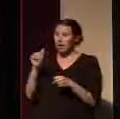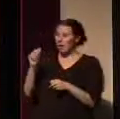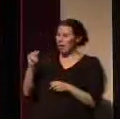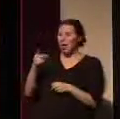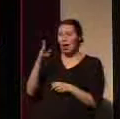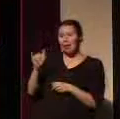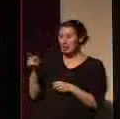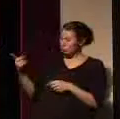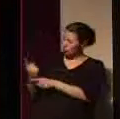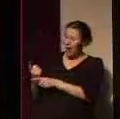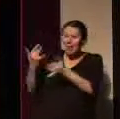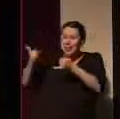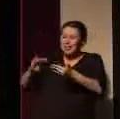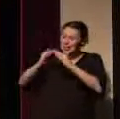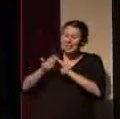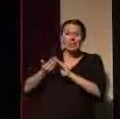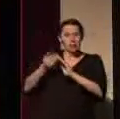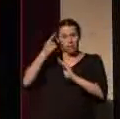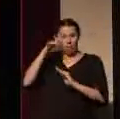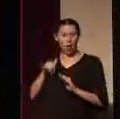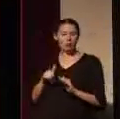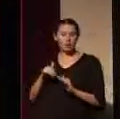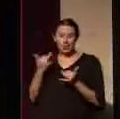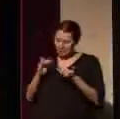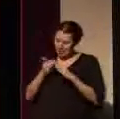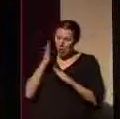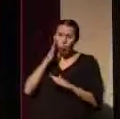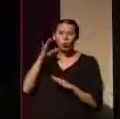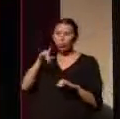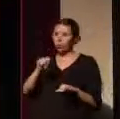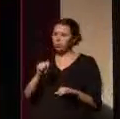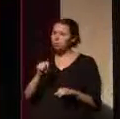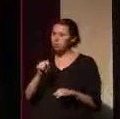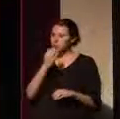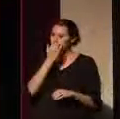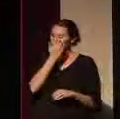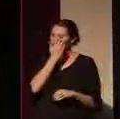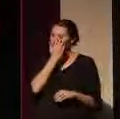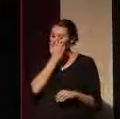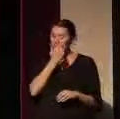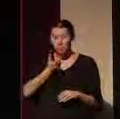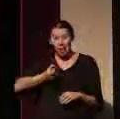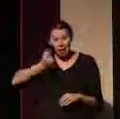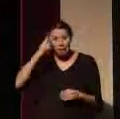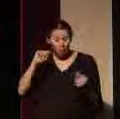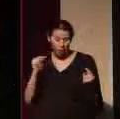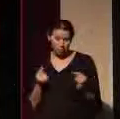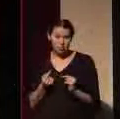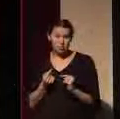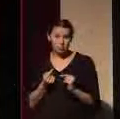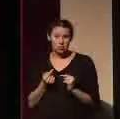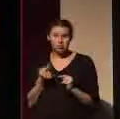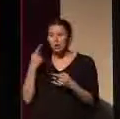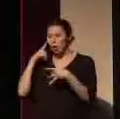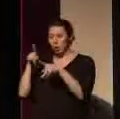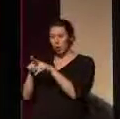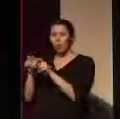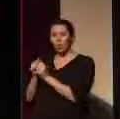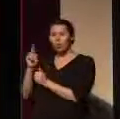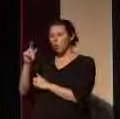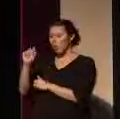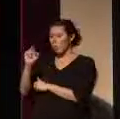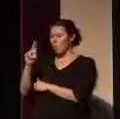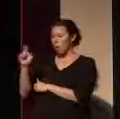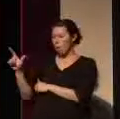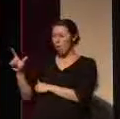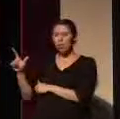the city to do it. I really, truly think it is. So I get the pain. I agree with Raul. We've